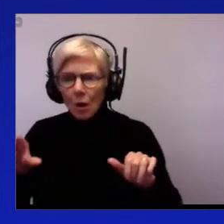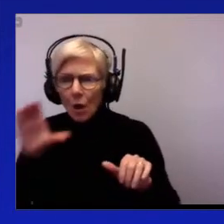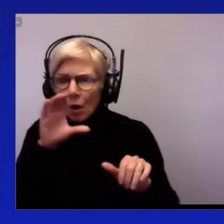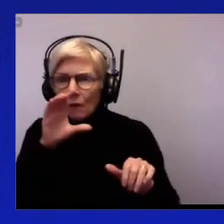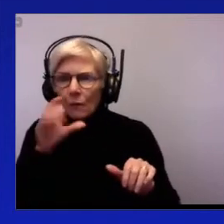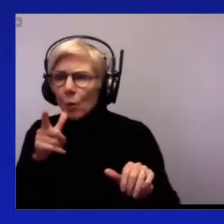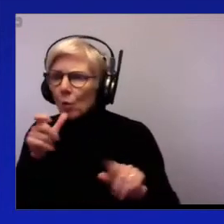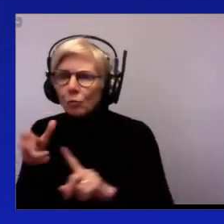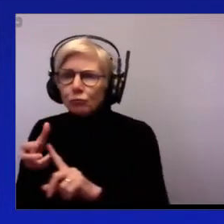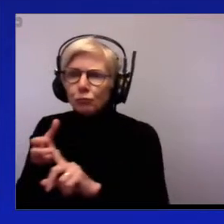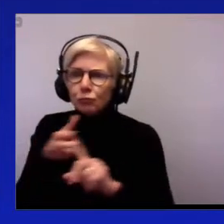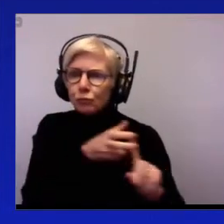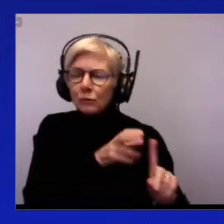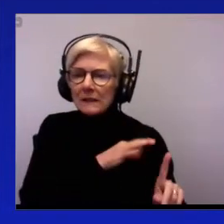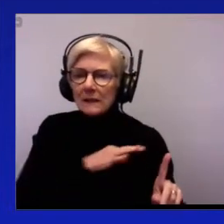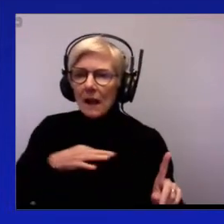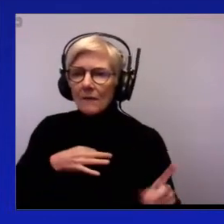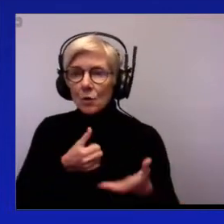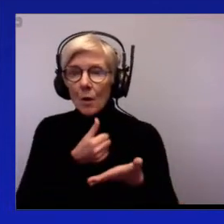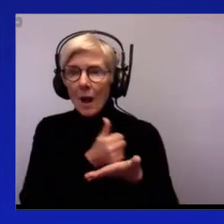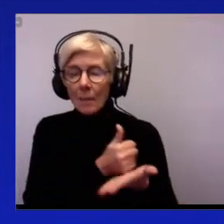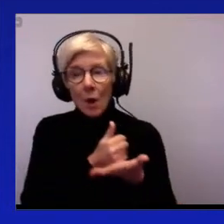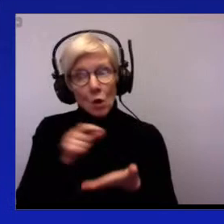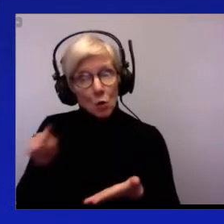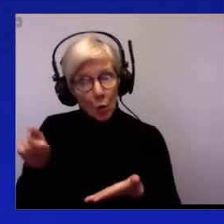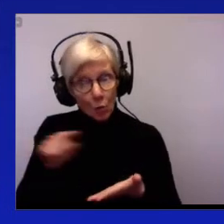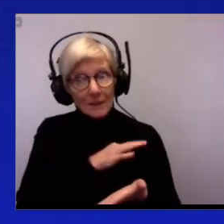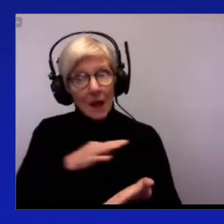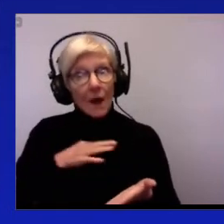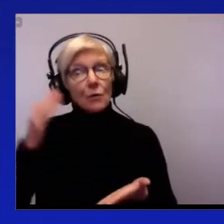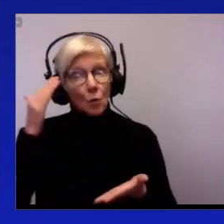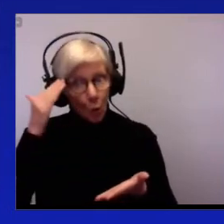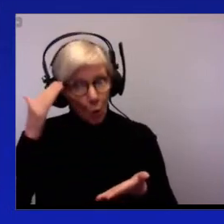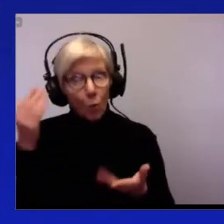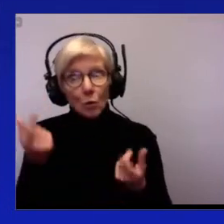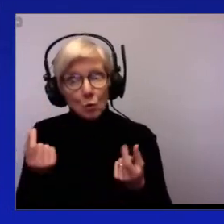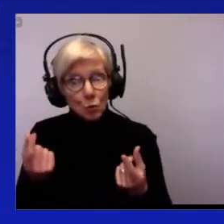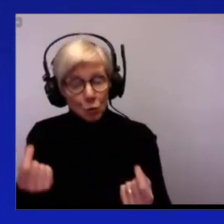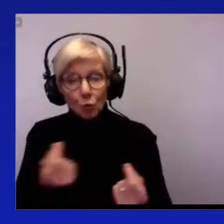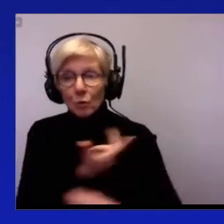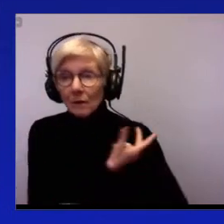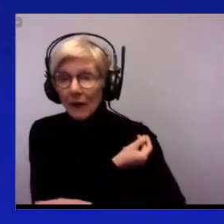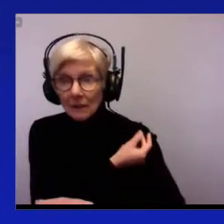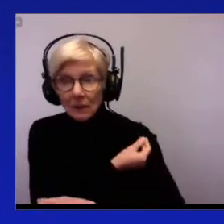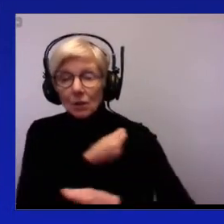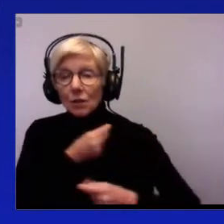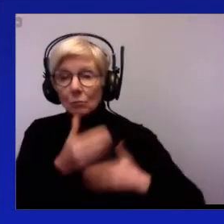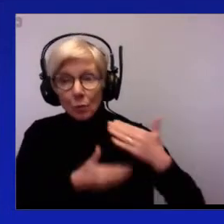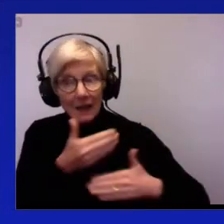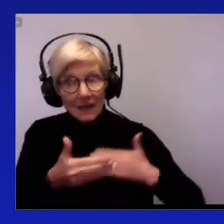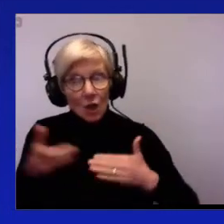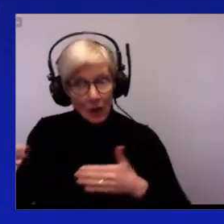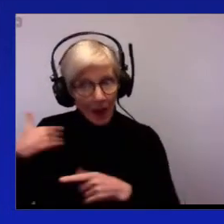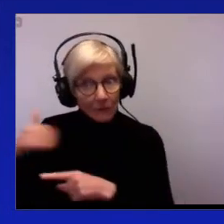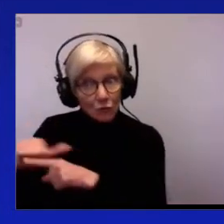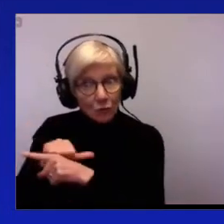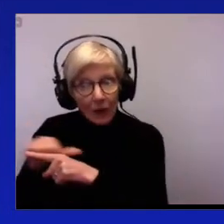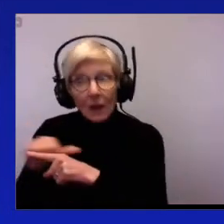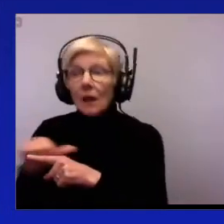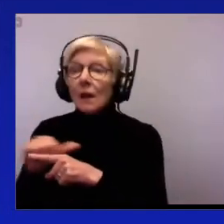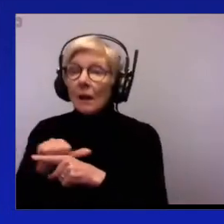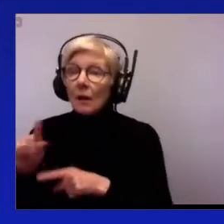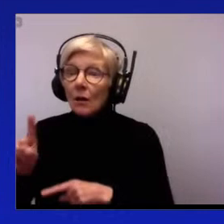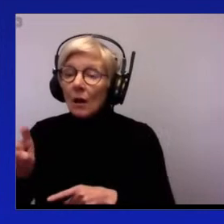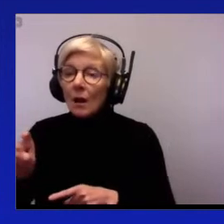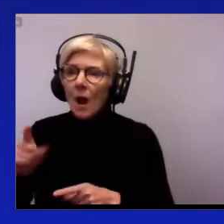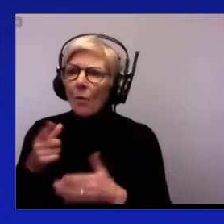Do those staff yet know who they are? What tasks they'll be undertaking? Are they being trained for that? And what